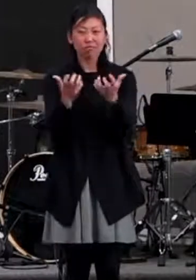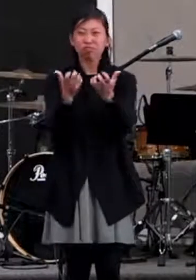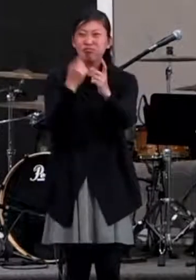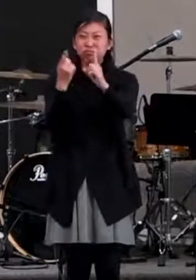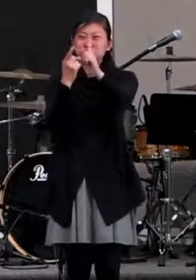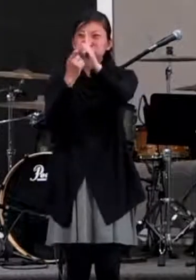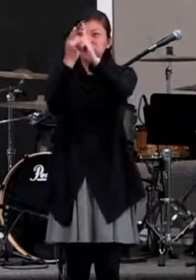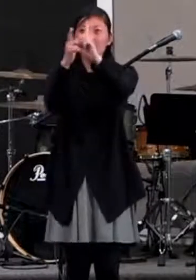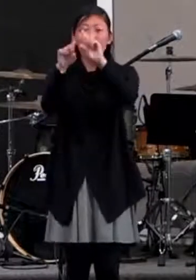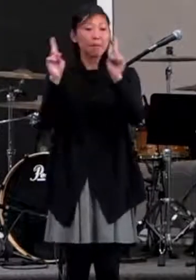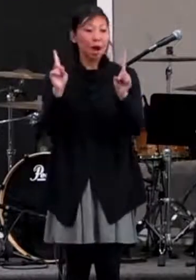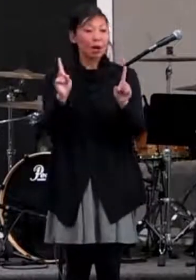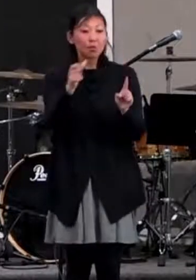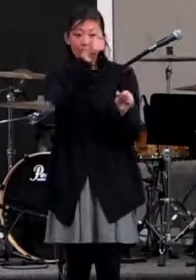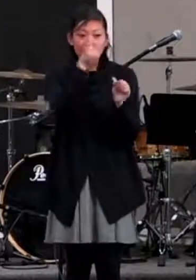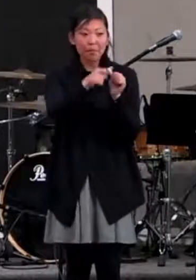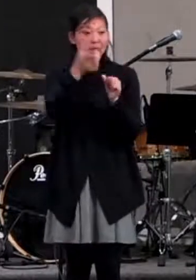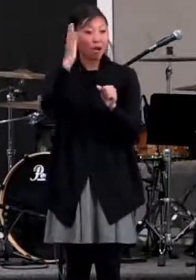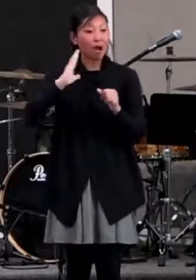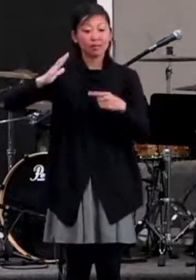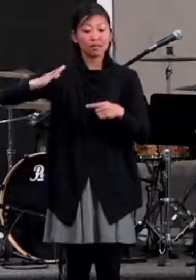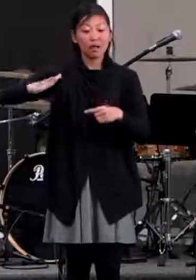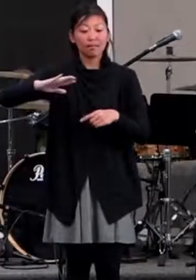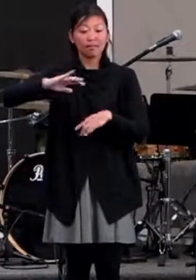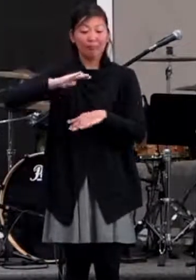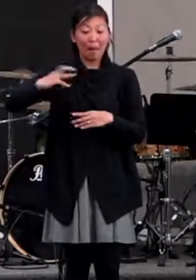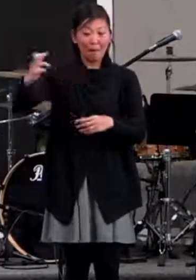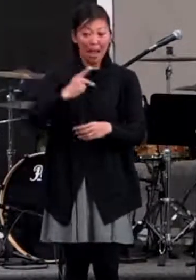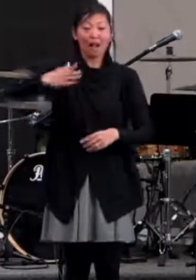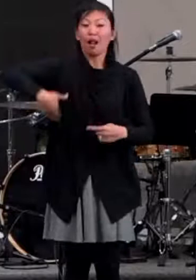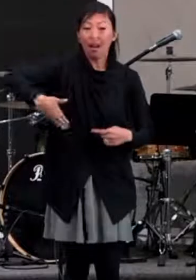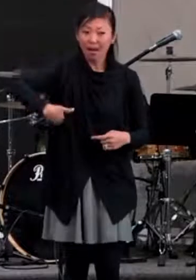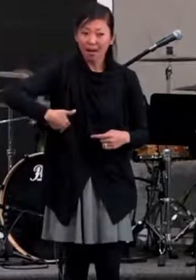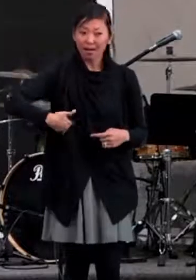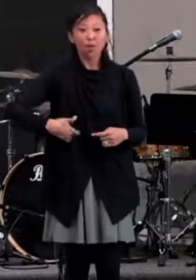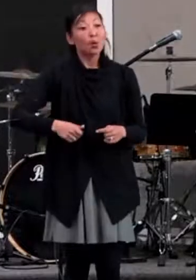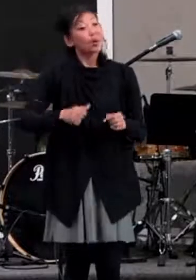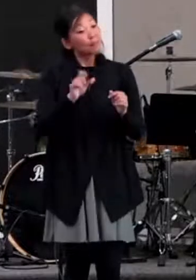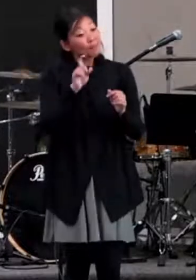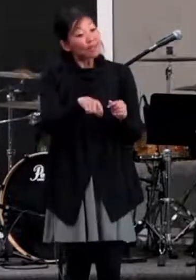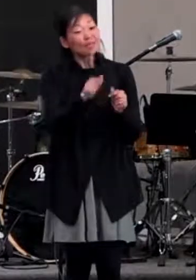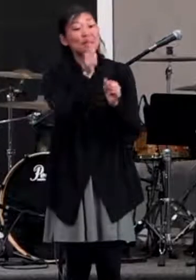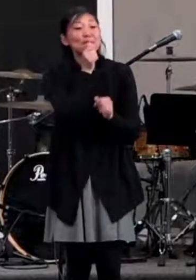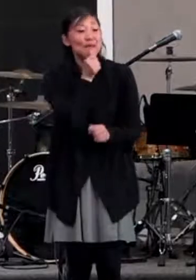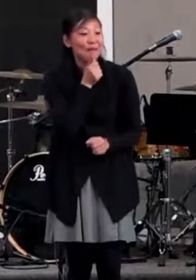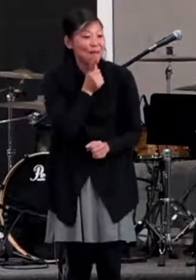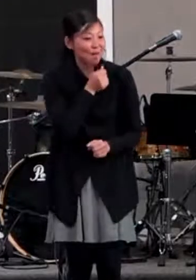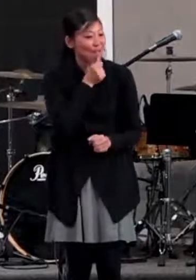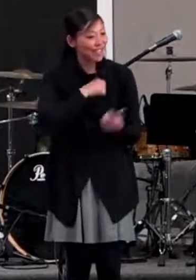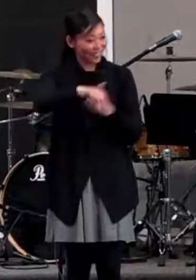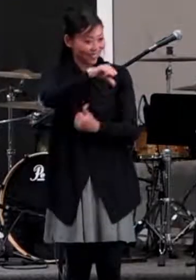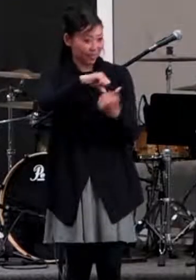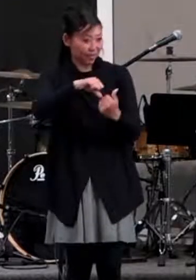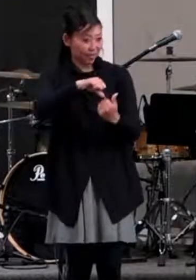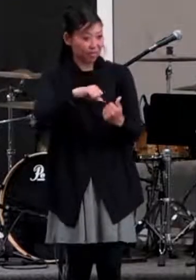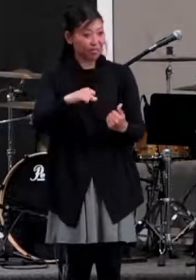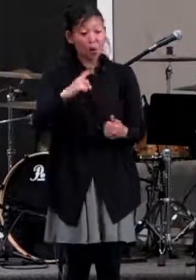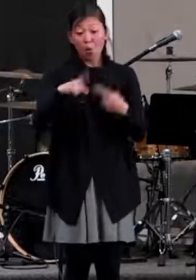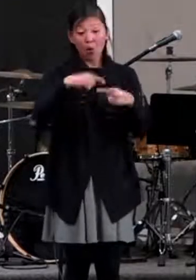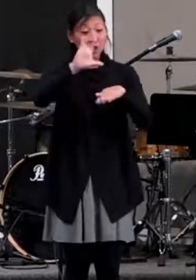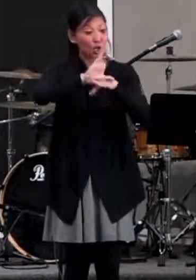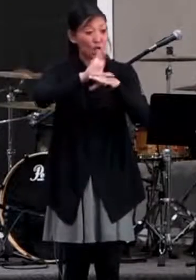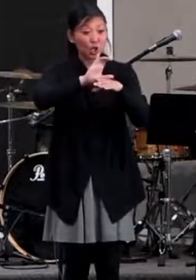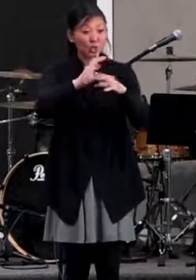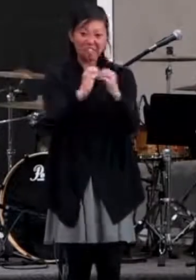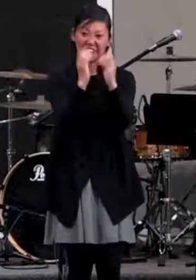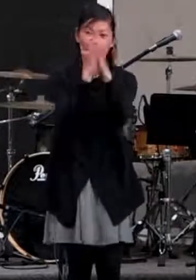to continue to bear with one another, doesn't it? See, when we experience conflict among us about